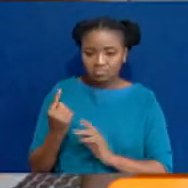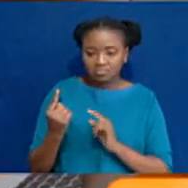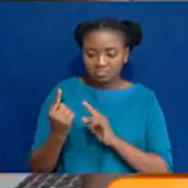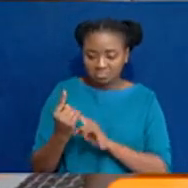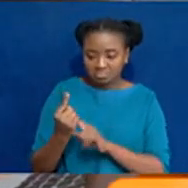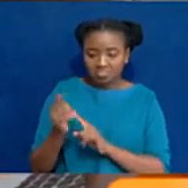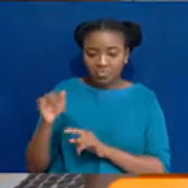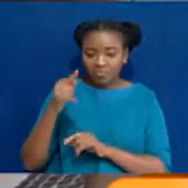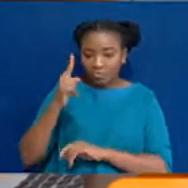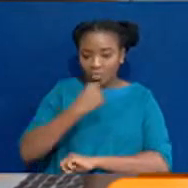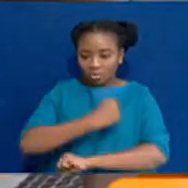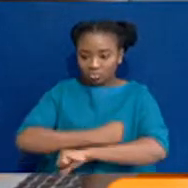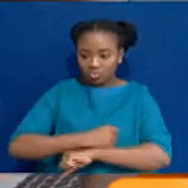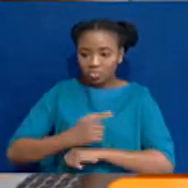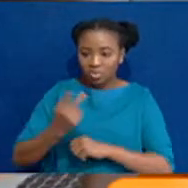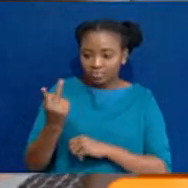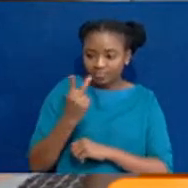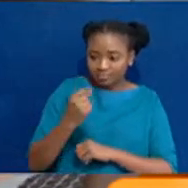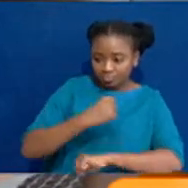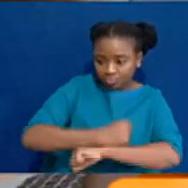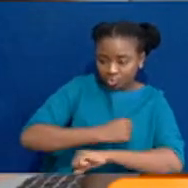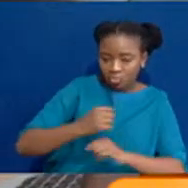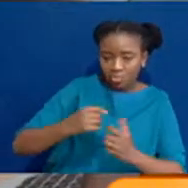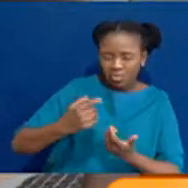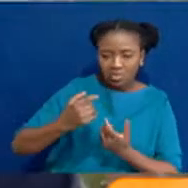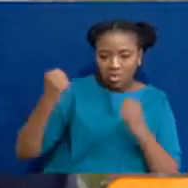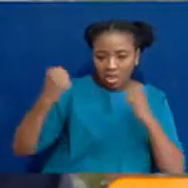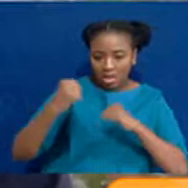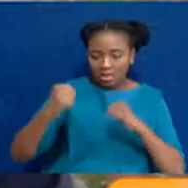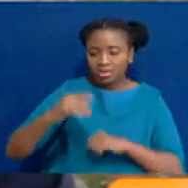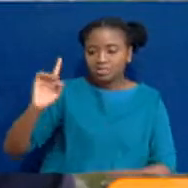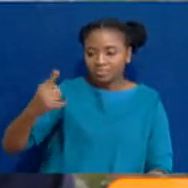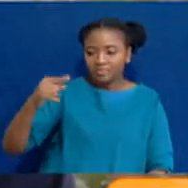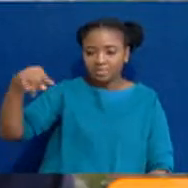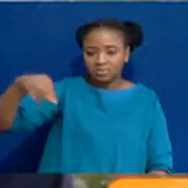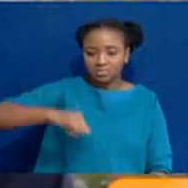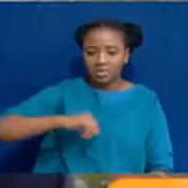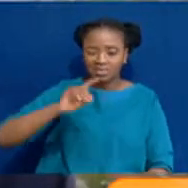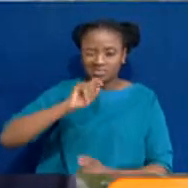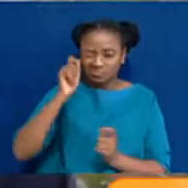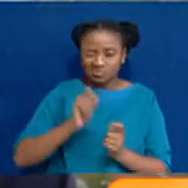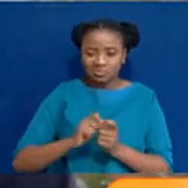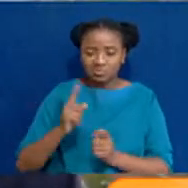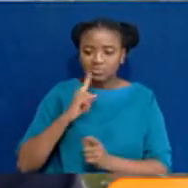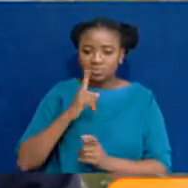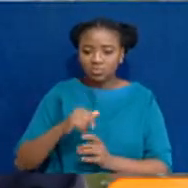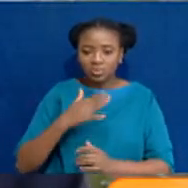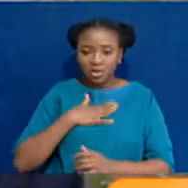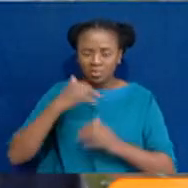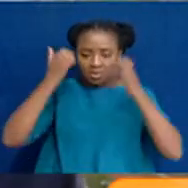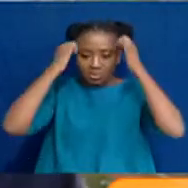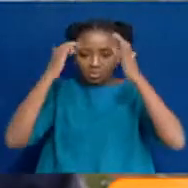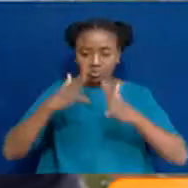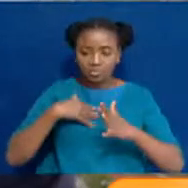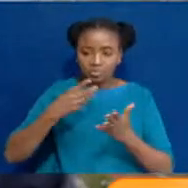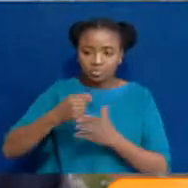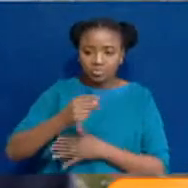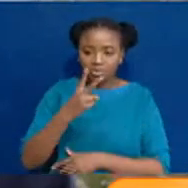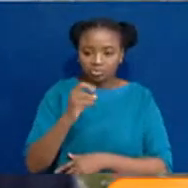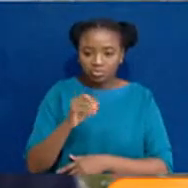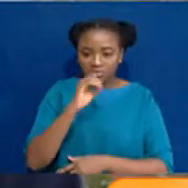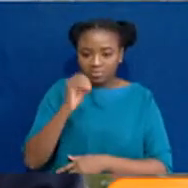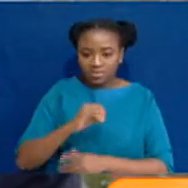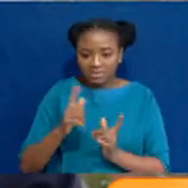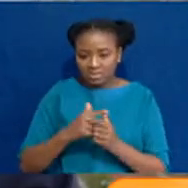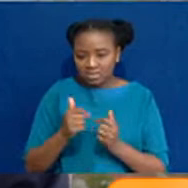school, they'll pay a certain upfront amount. So a school will say, we want our students to pay 20%, then the remaining